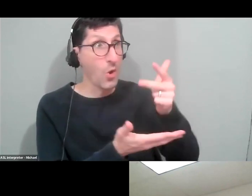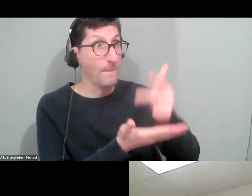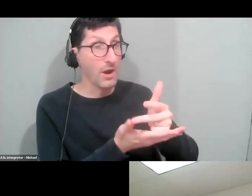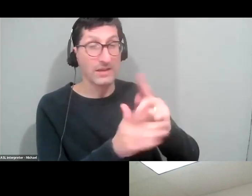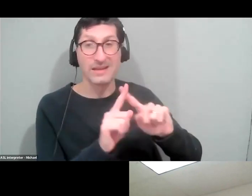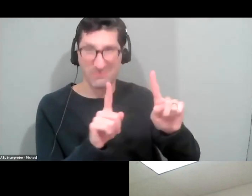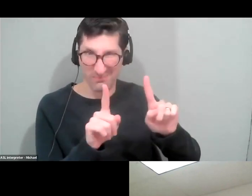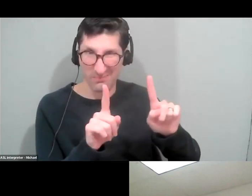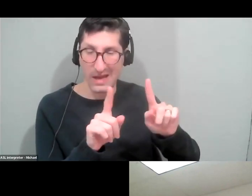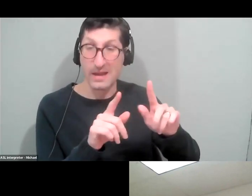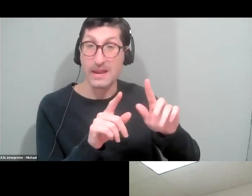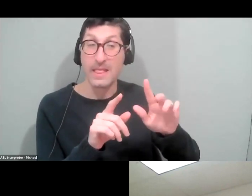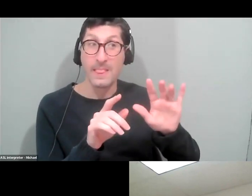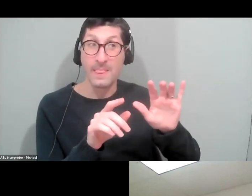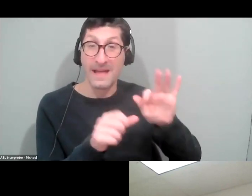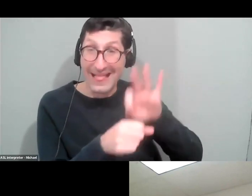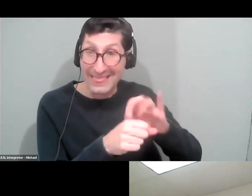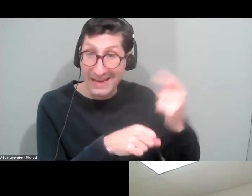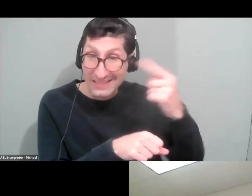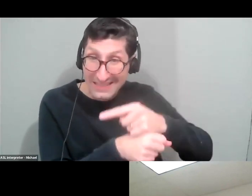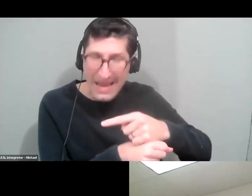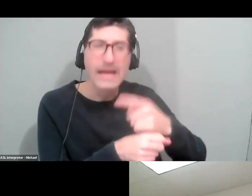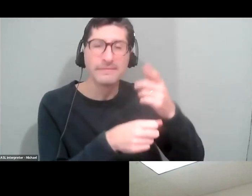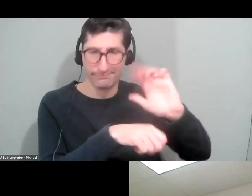other things to take a look at.